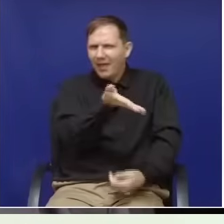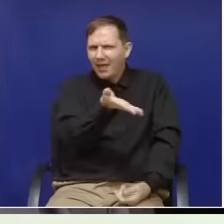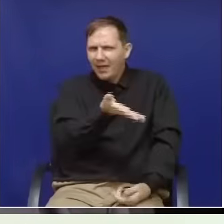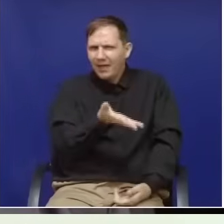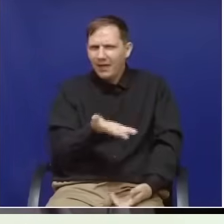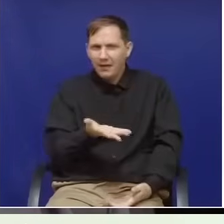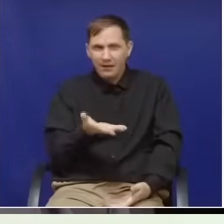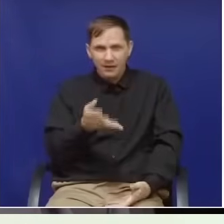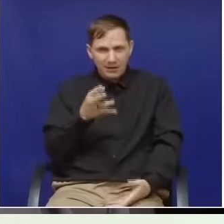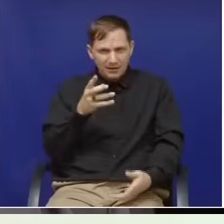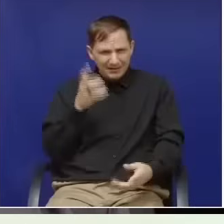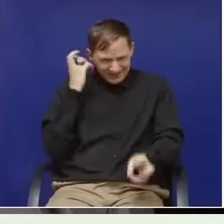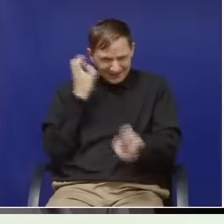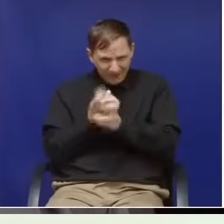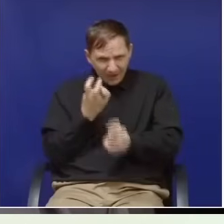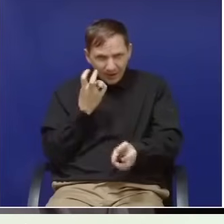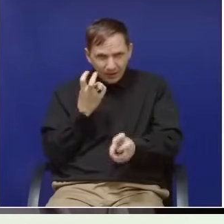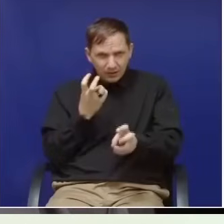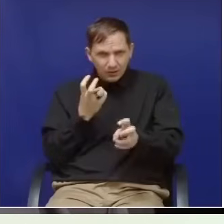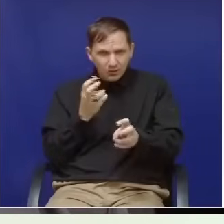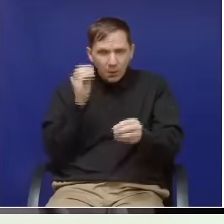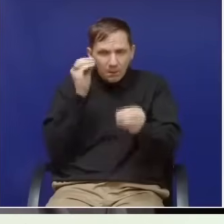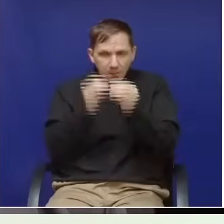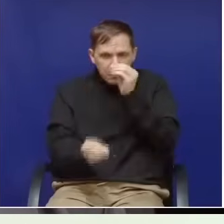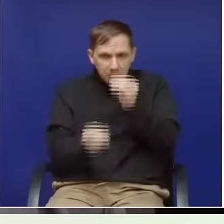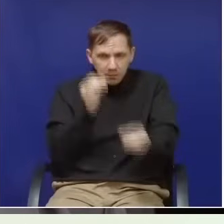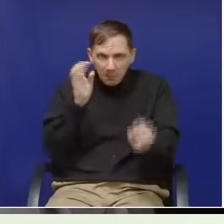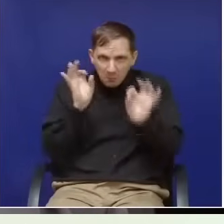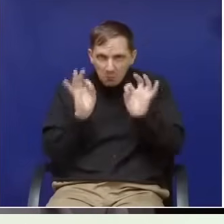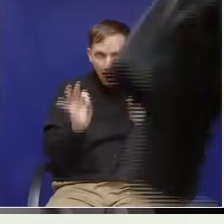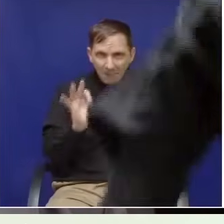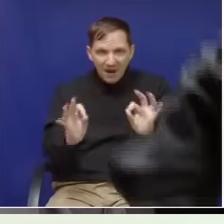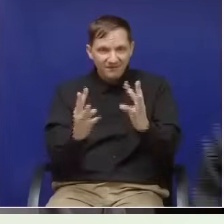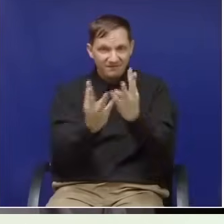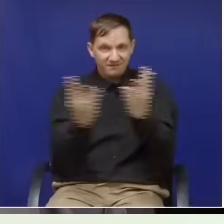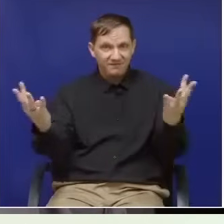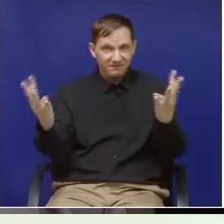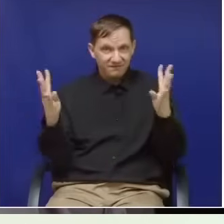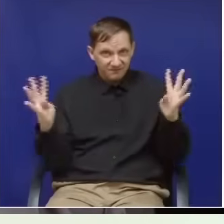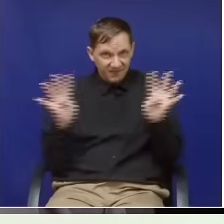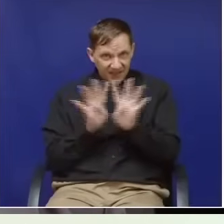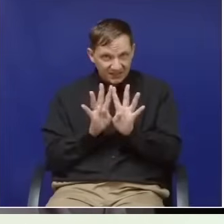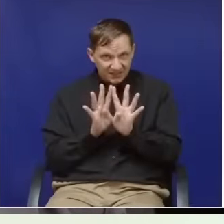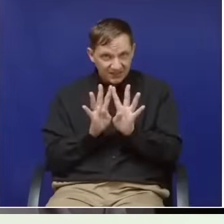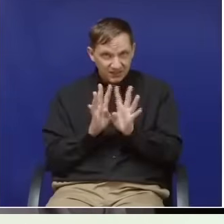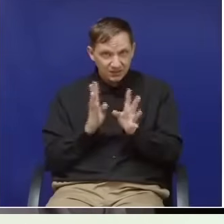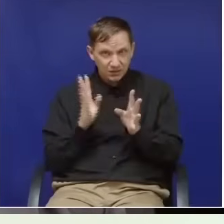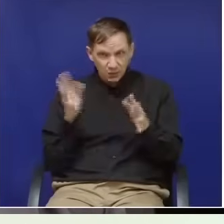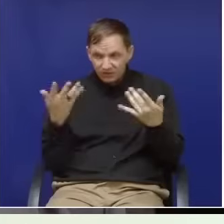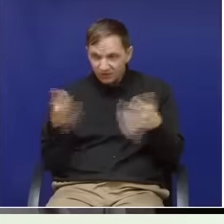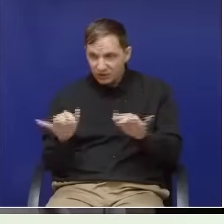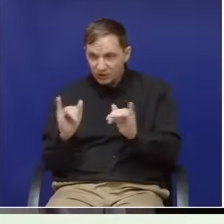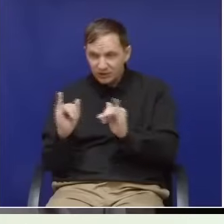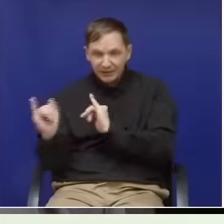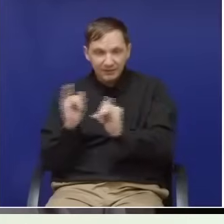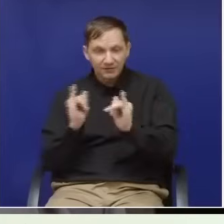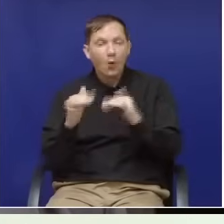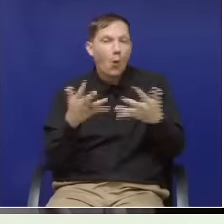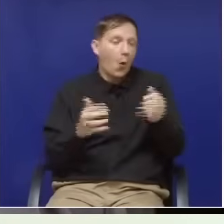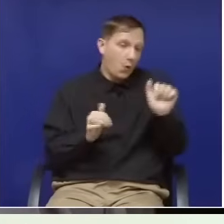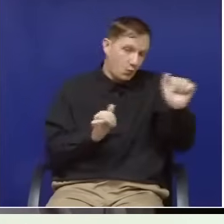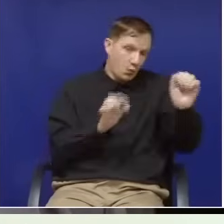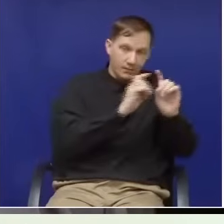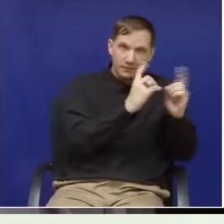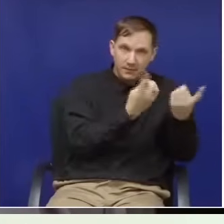it so difficult to install a proper fence around that facility? And have you interviewed, or has the department